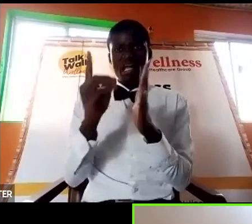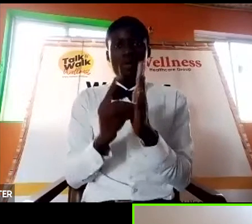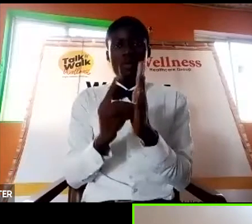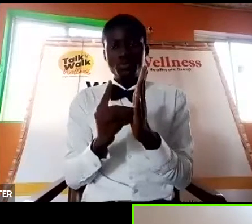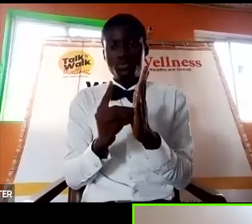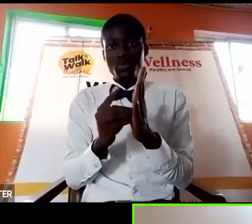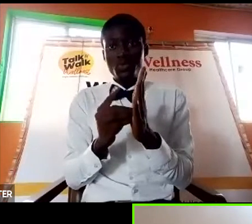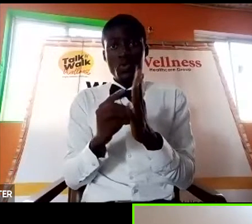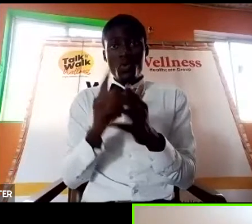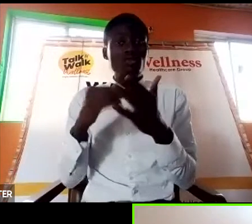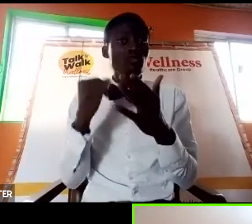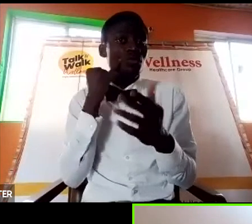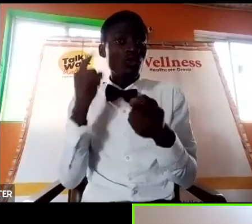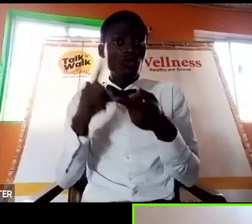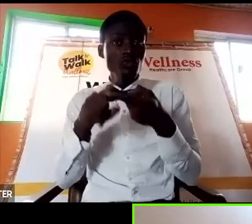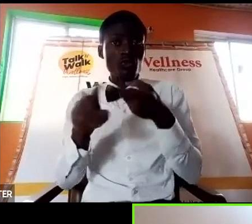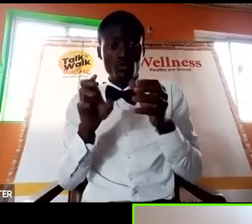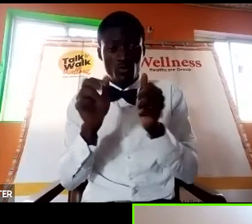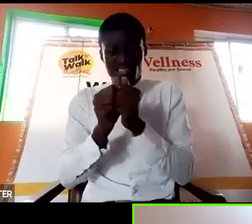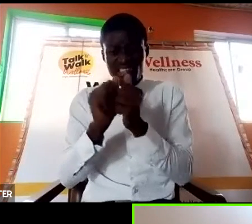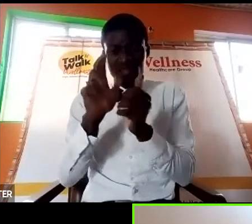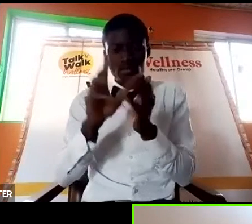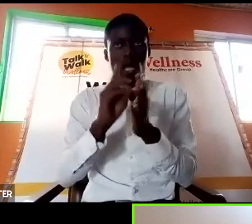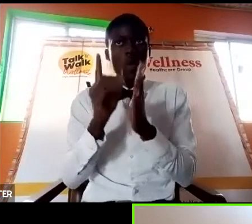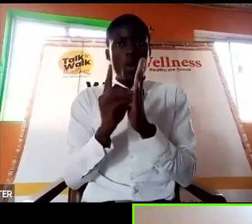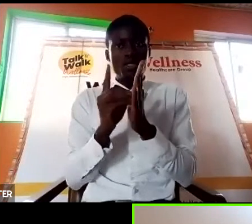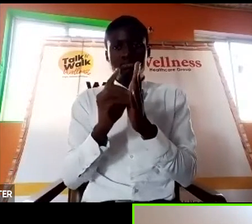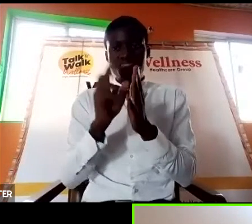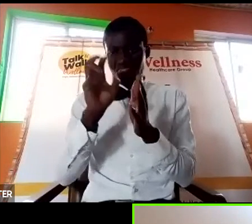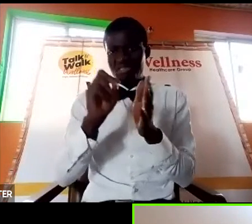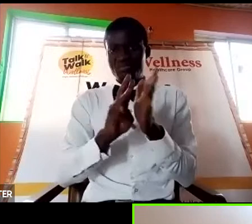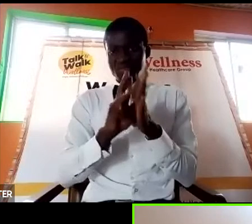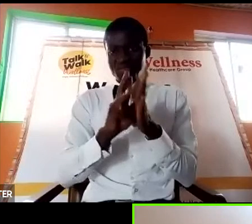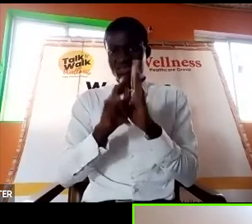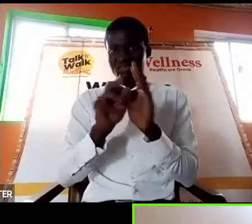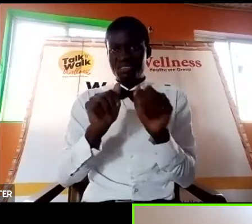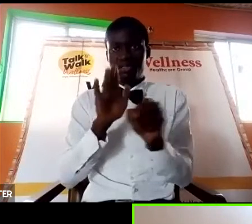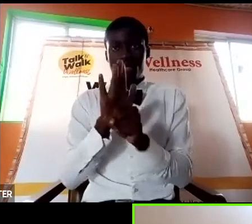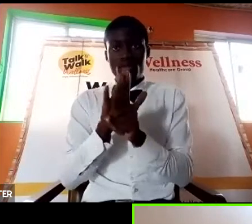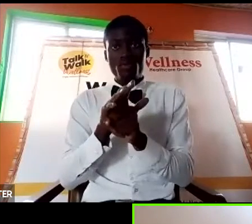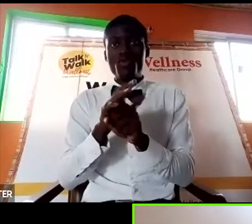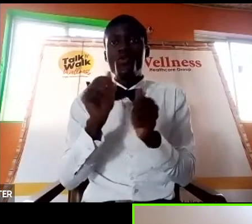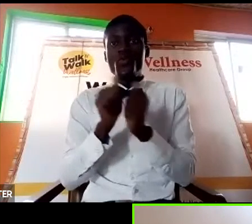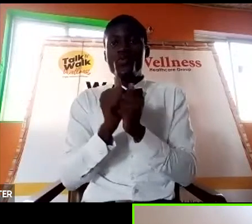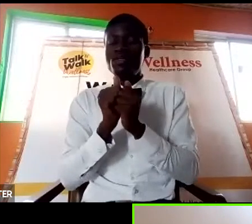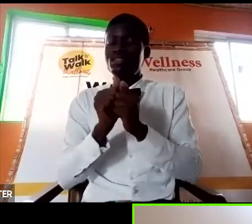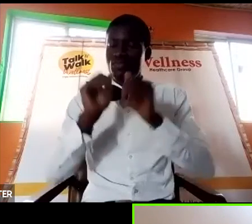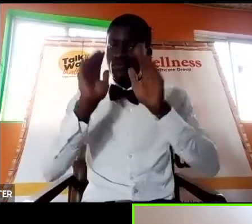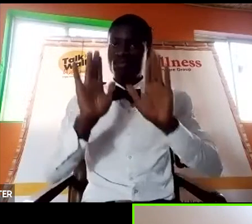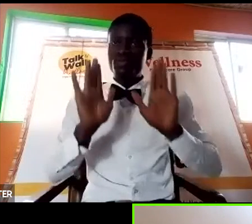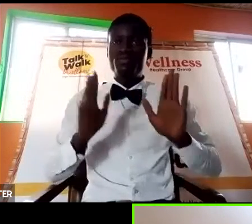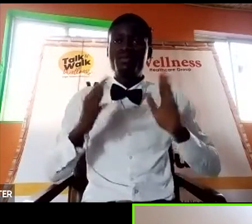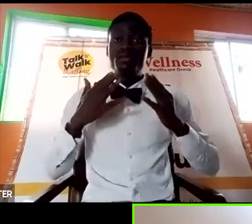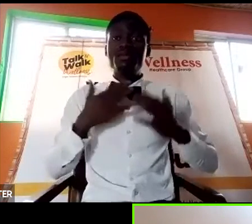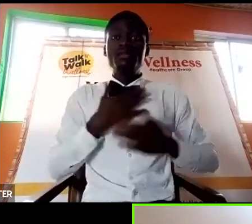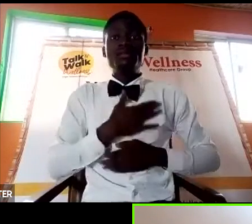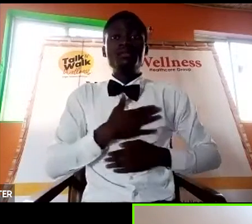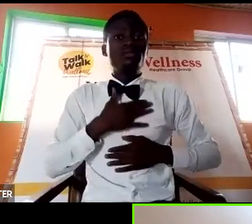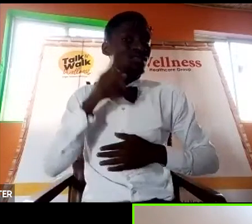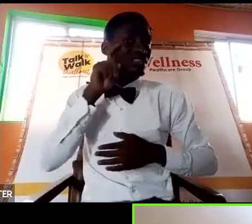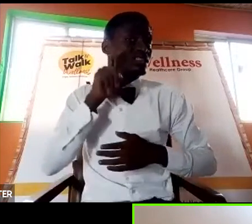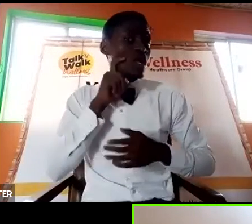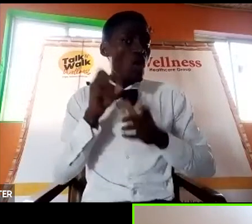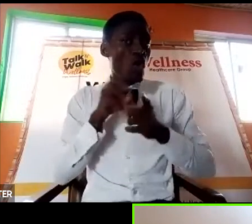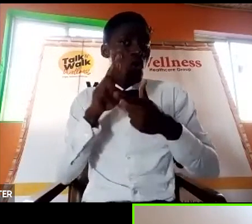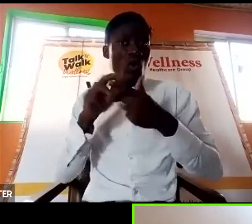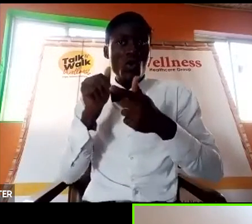great sex. So you imagine a woman that is not having sex, possibility of not even having tendency to lose the weight, and the fact that she's not even looking